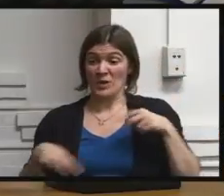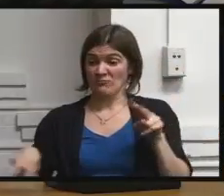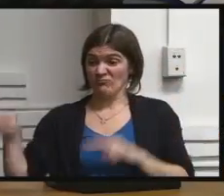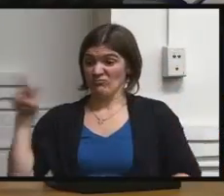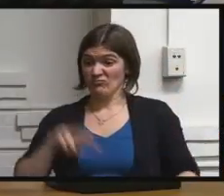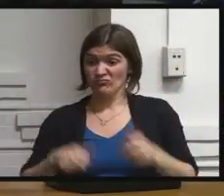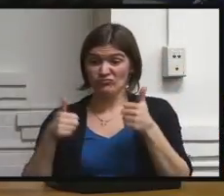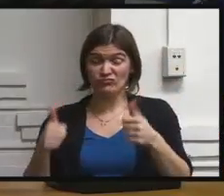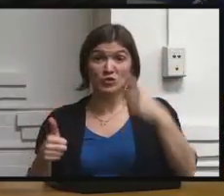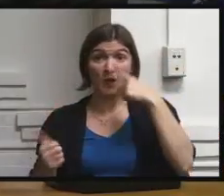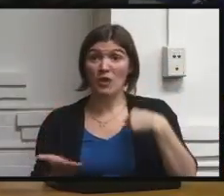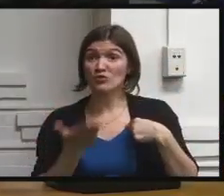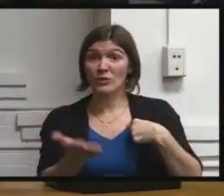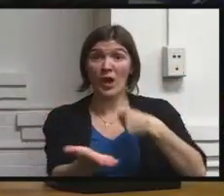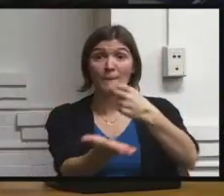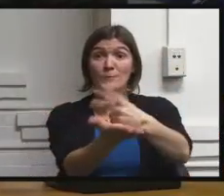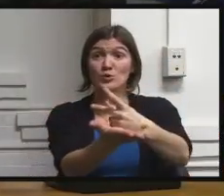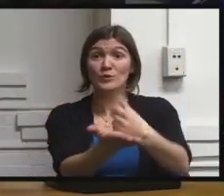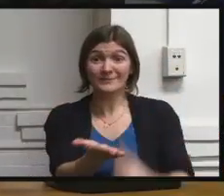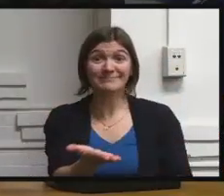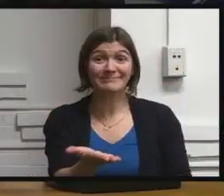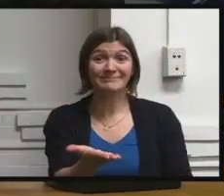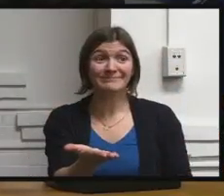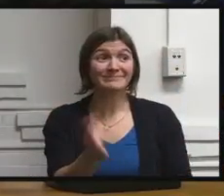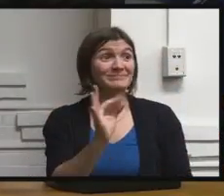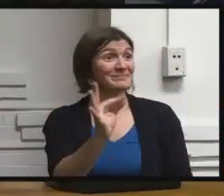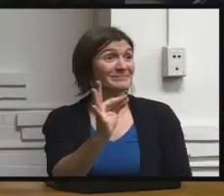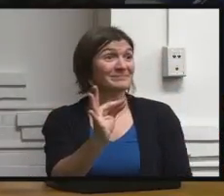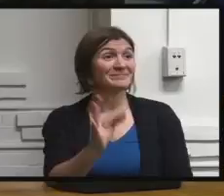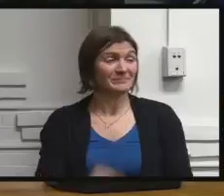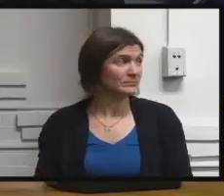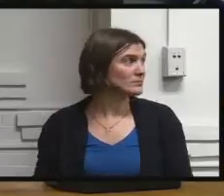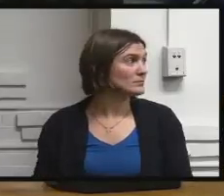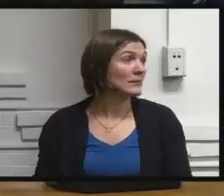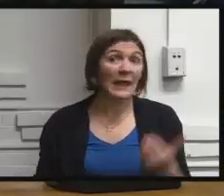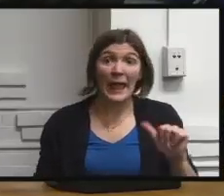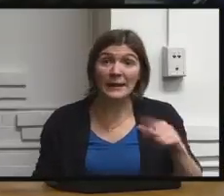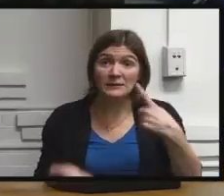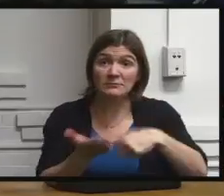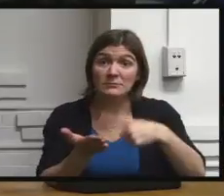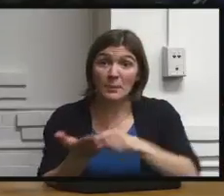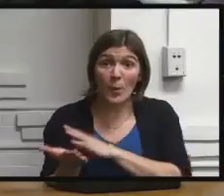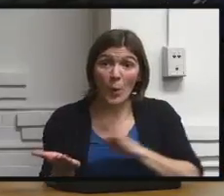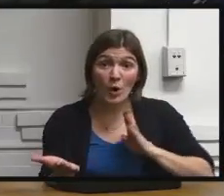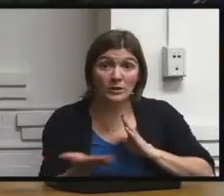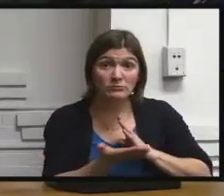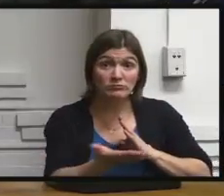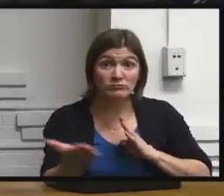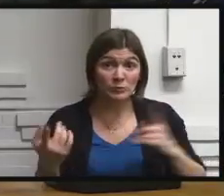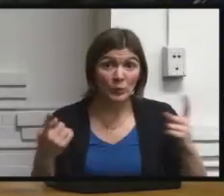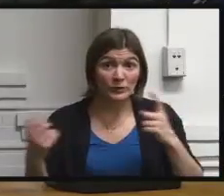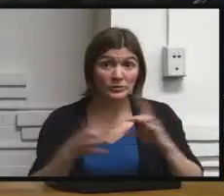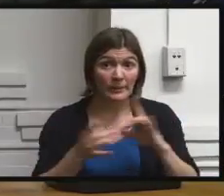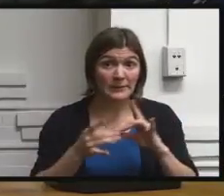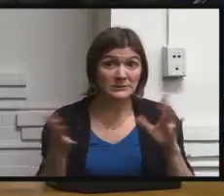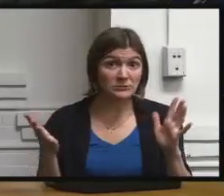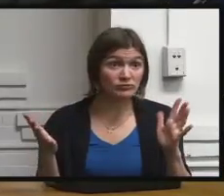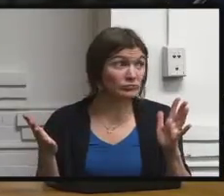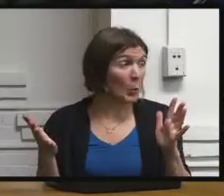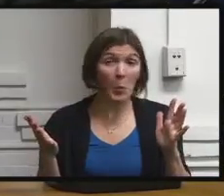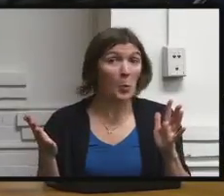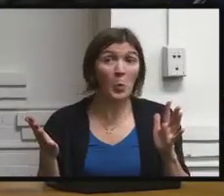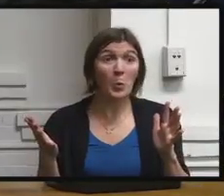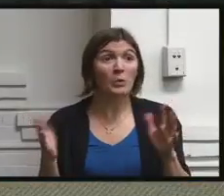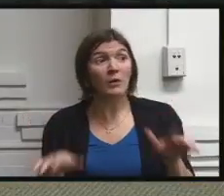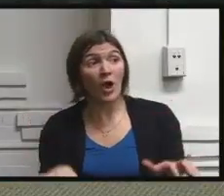of it, we're happy to recommend approval by the select board. Thank you, Peter. Anybody on the board have any questions or comments?